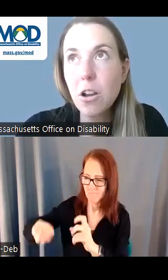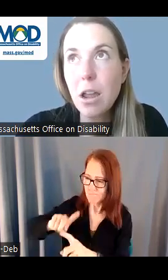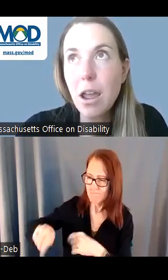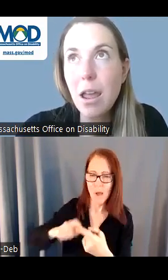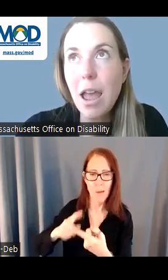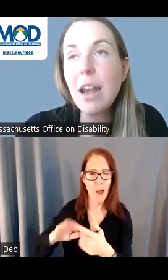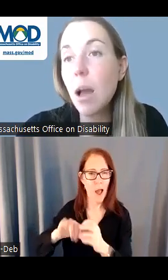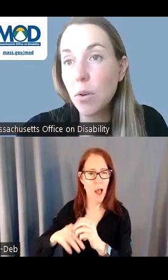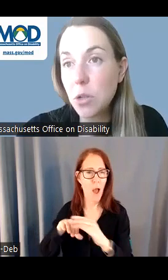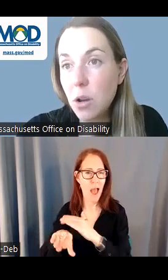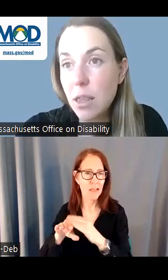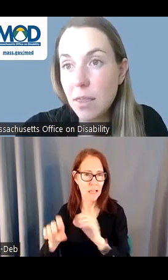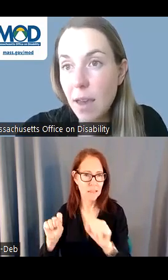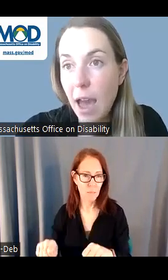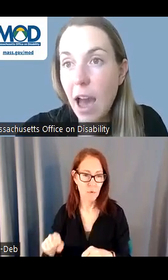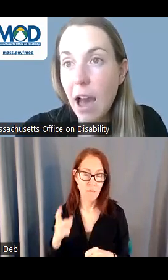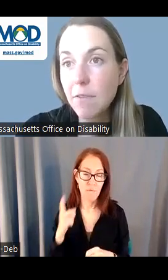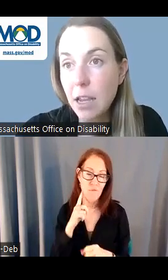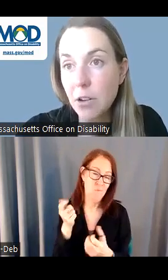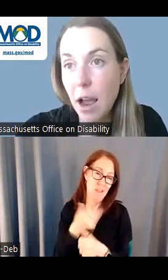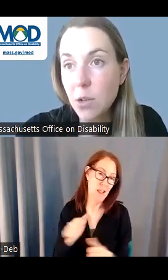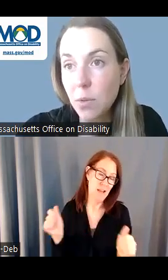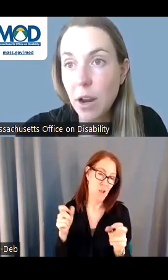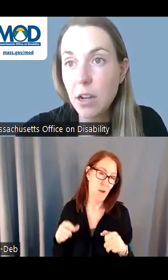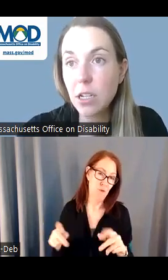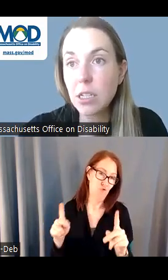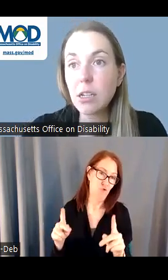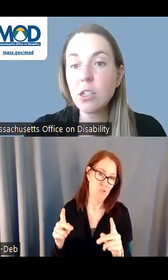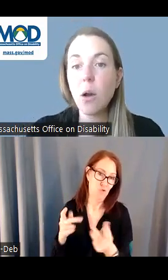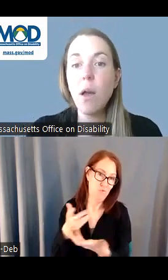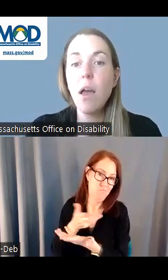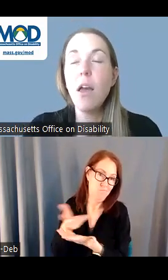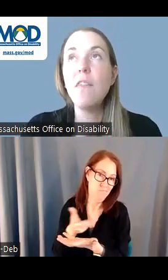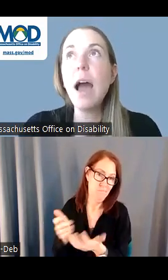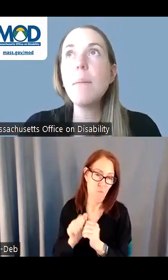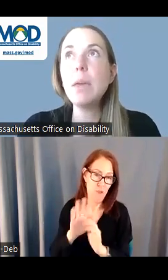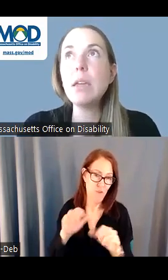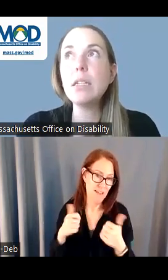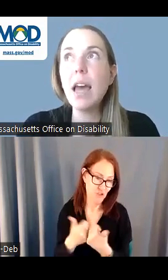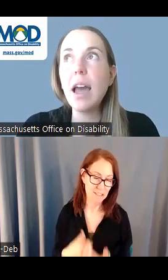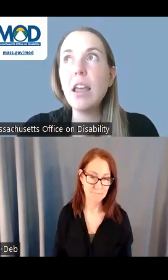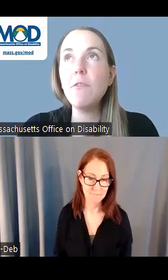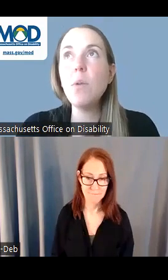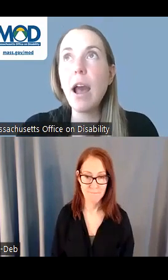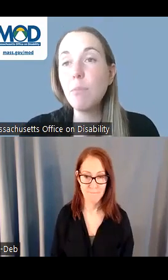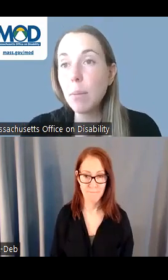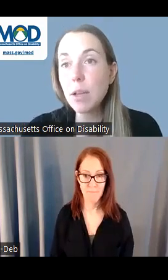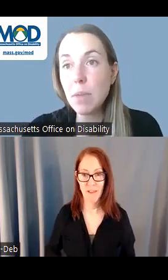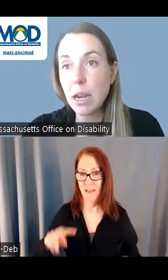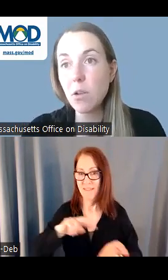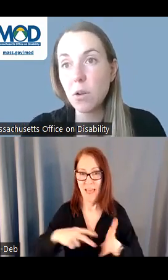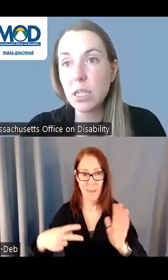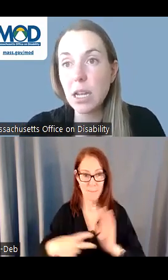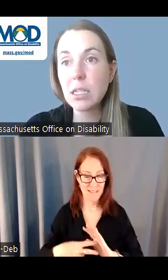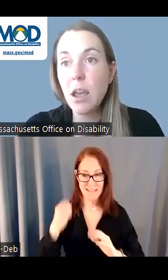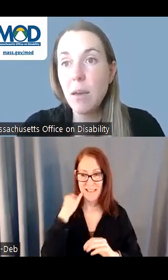for any opportunity that they have to interact with your agency. So that means that if you have public